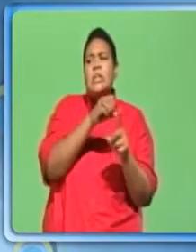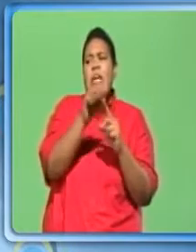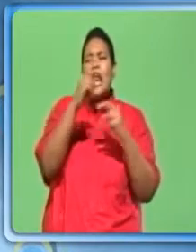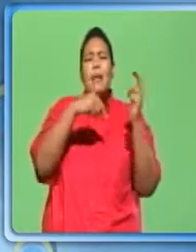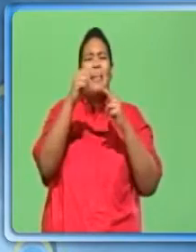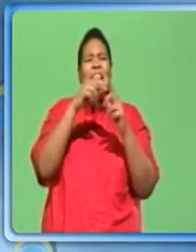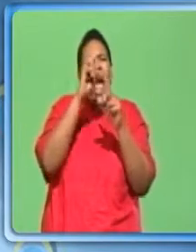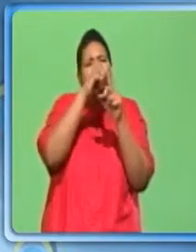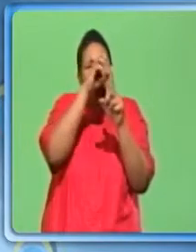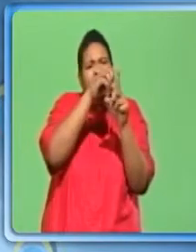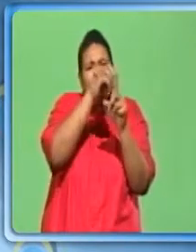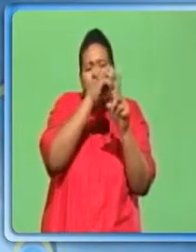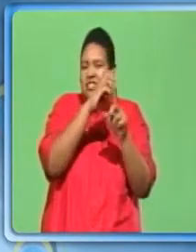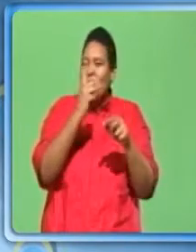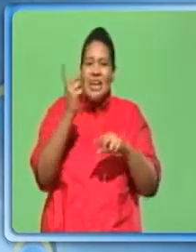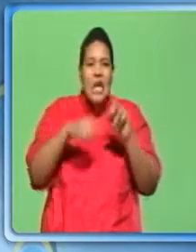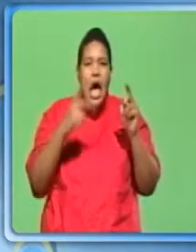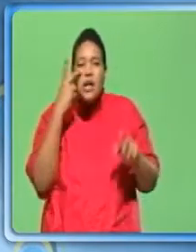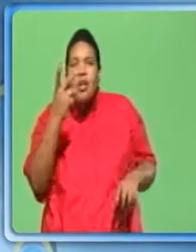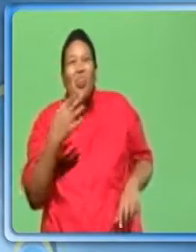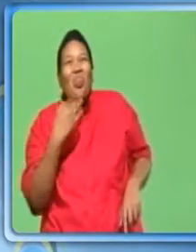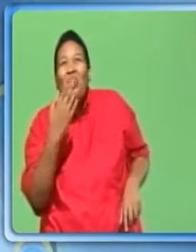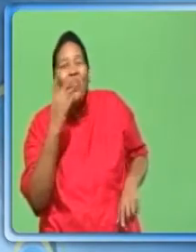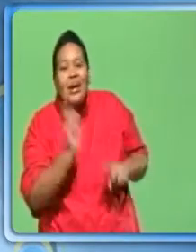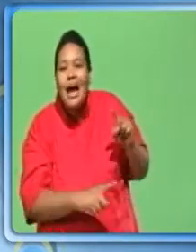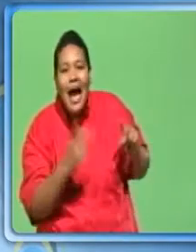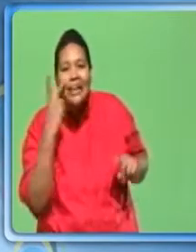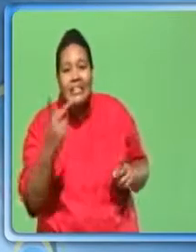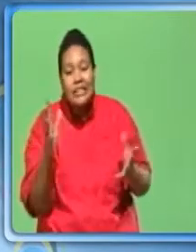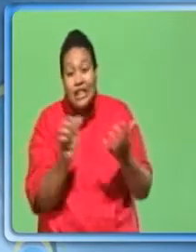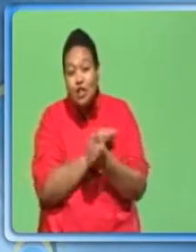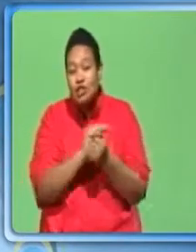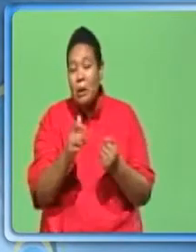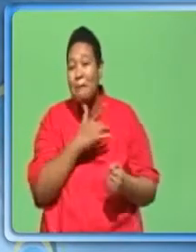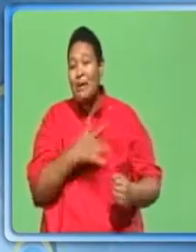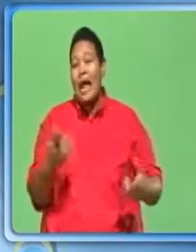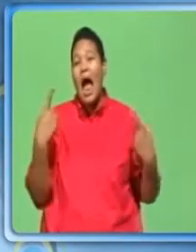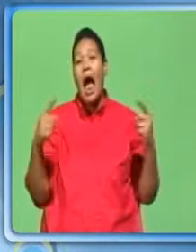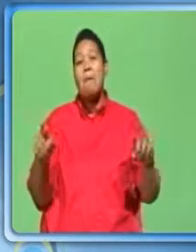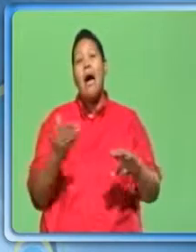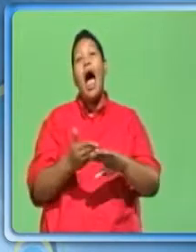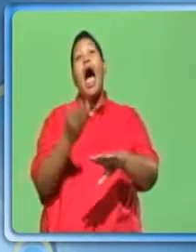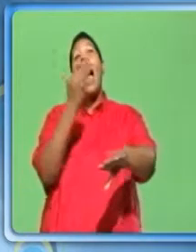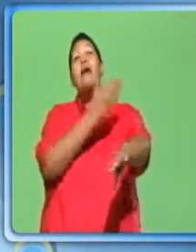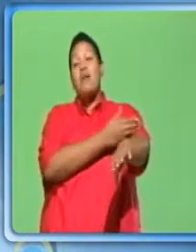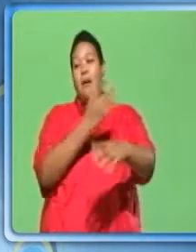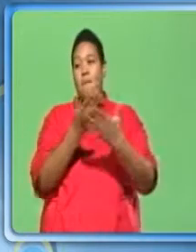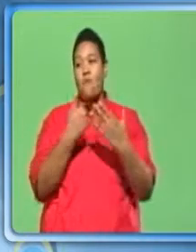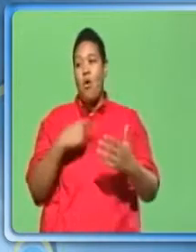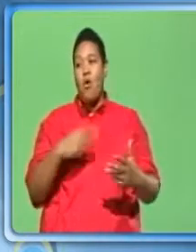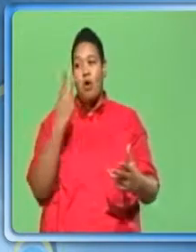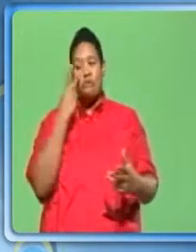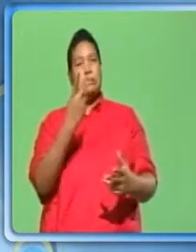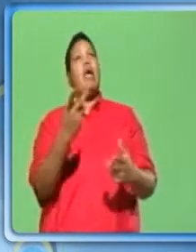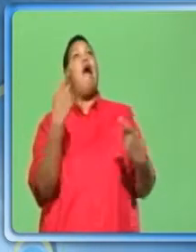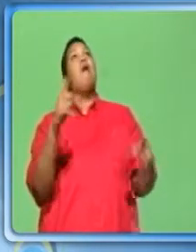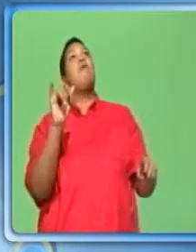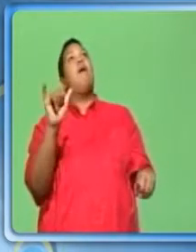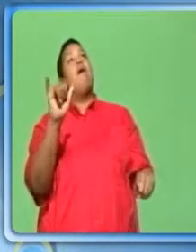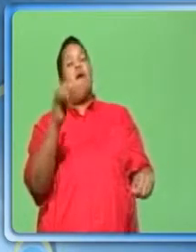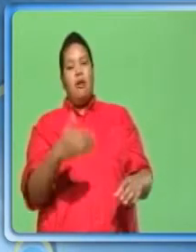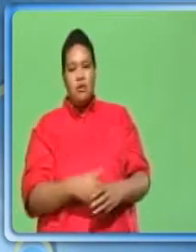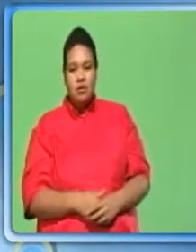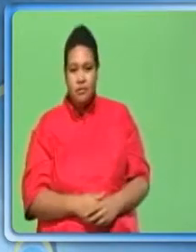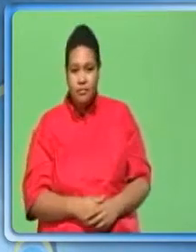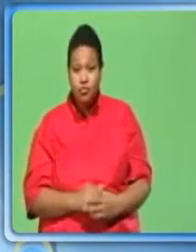buildings where they cannot be seen. Destruction is often well advanced before it is obvious on the surface.